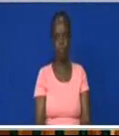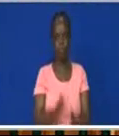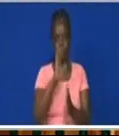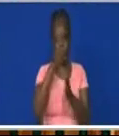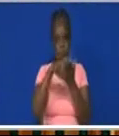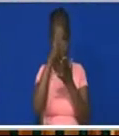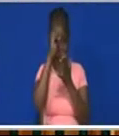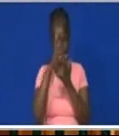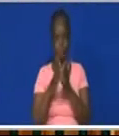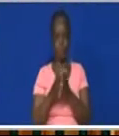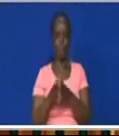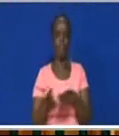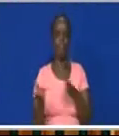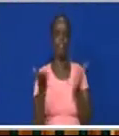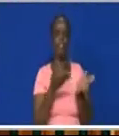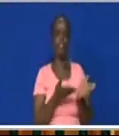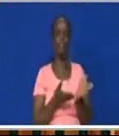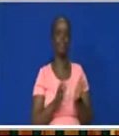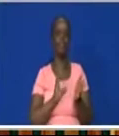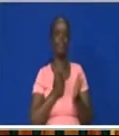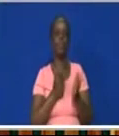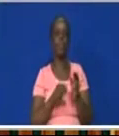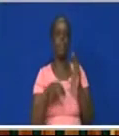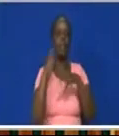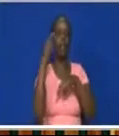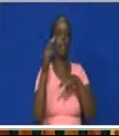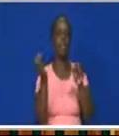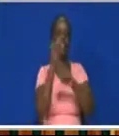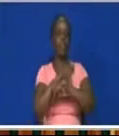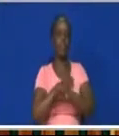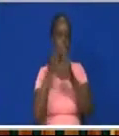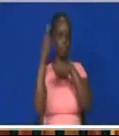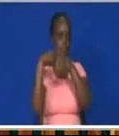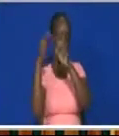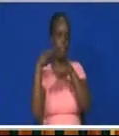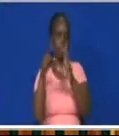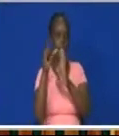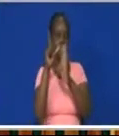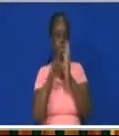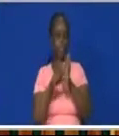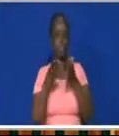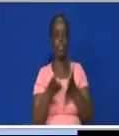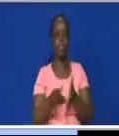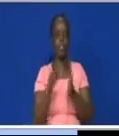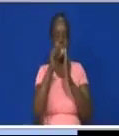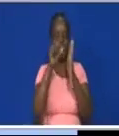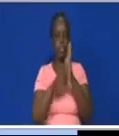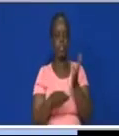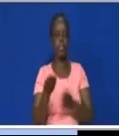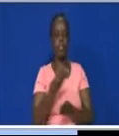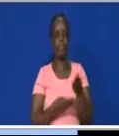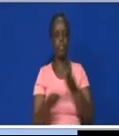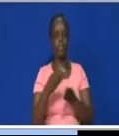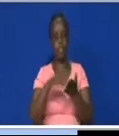Hello, learner. Welcome to our secondary school's revision exercise. Today's lesson is in Business